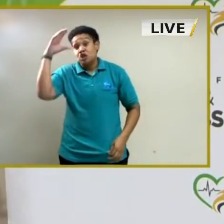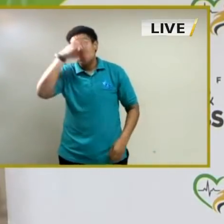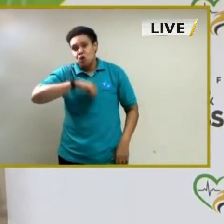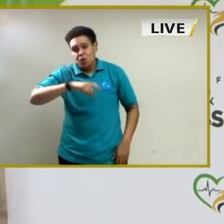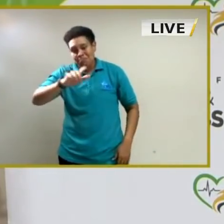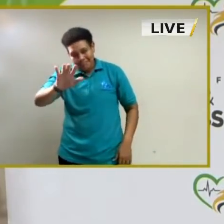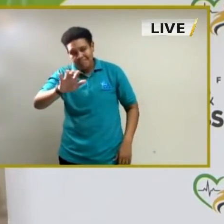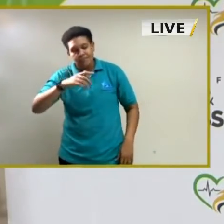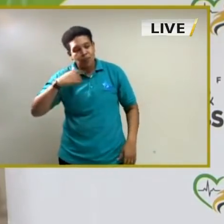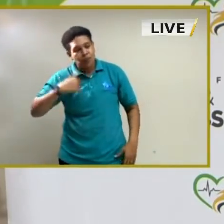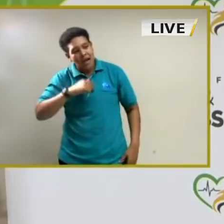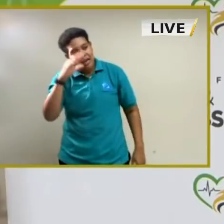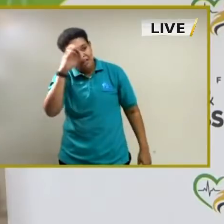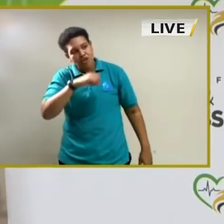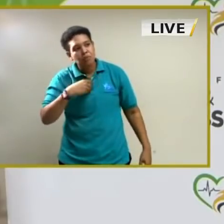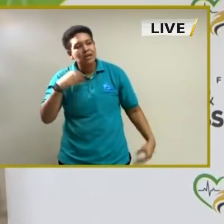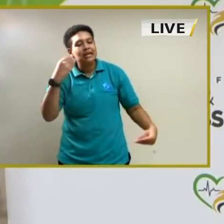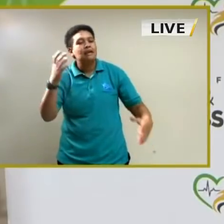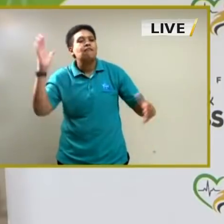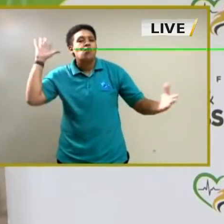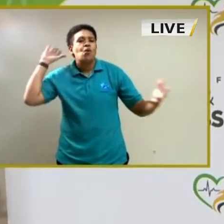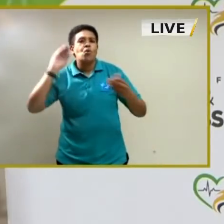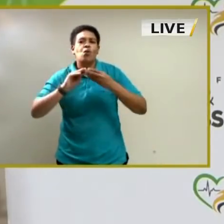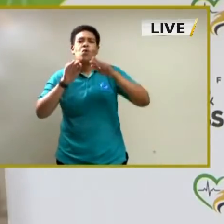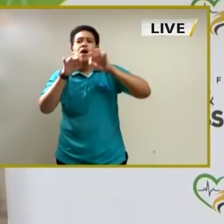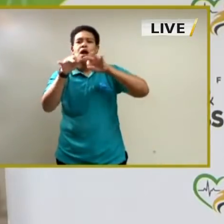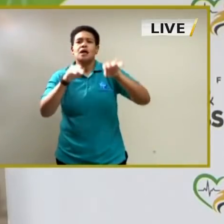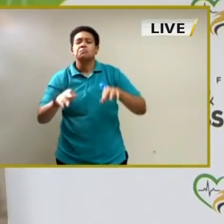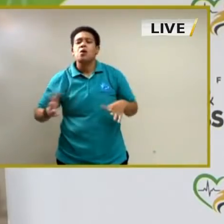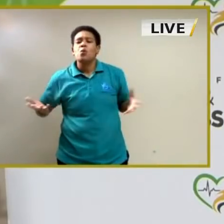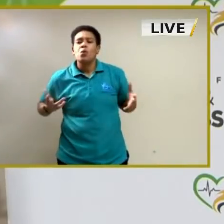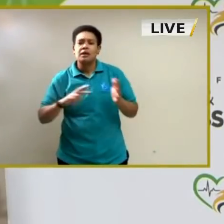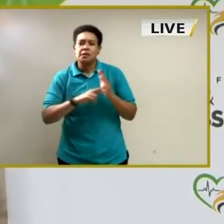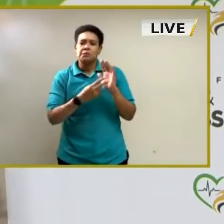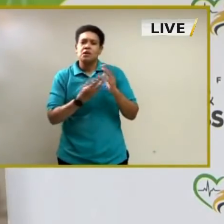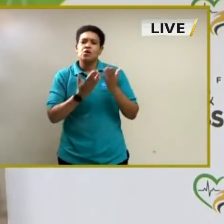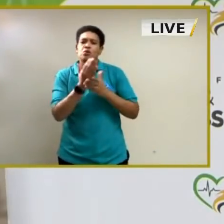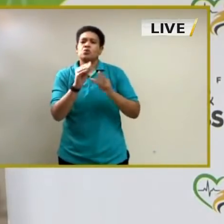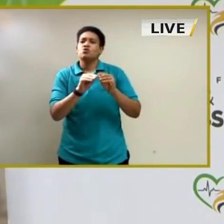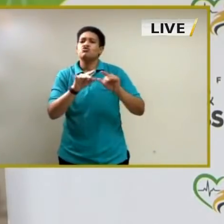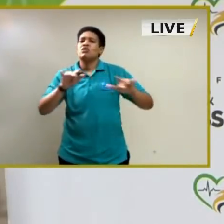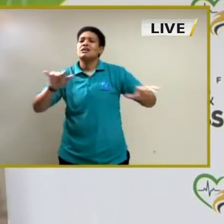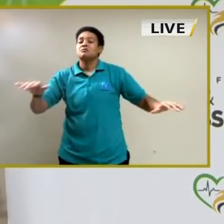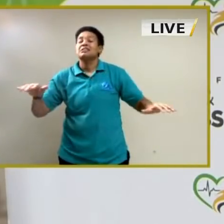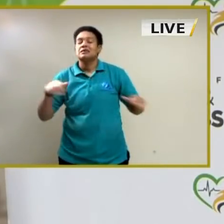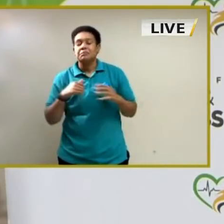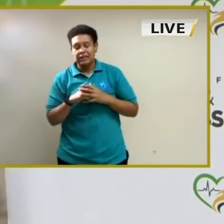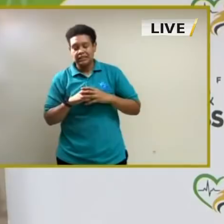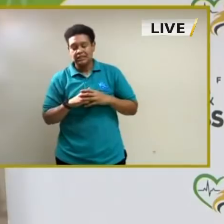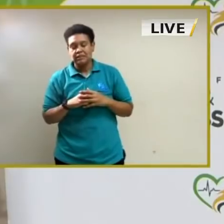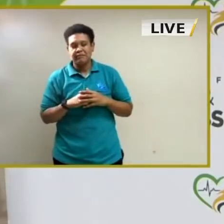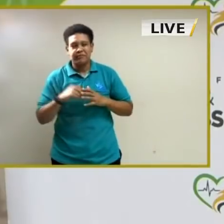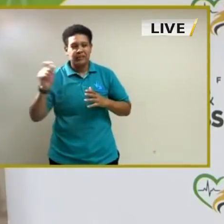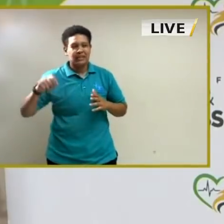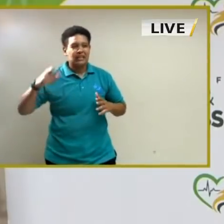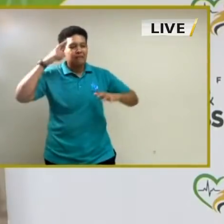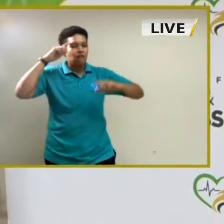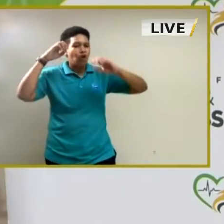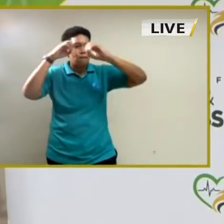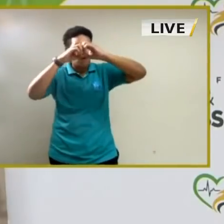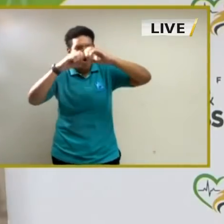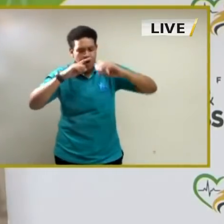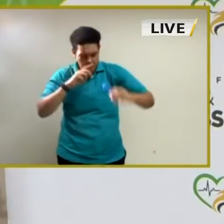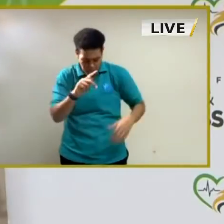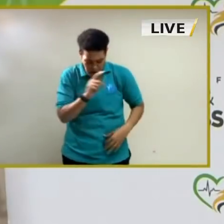have given an overview on what that means: higher transmissibility, the need for greater